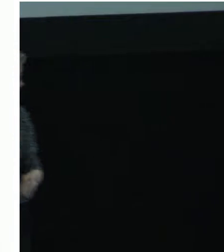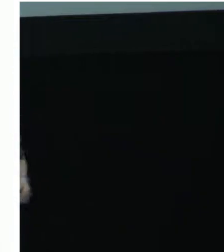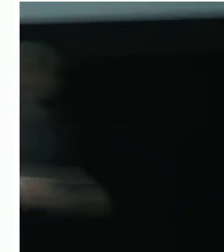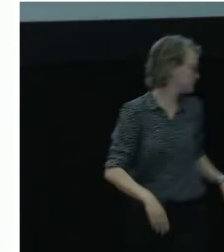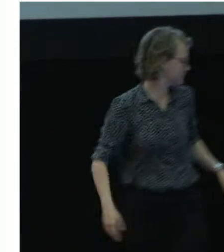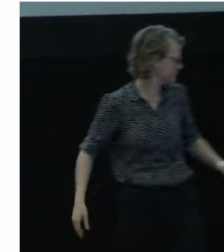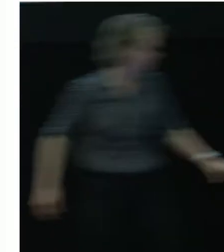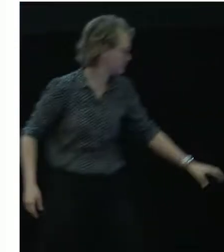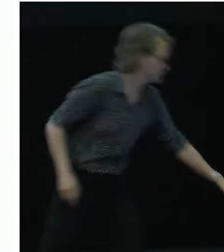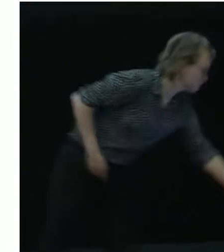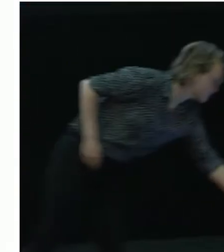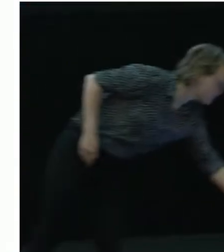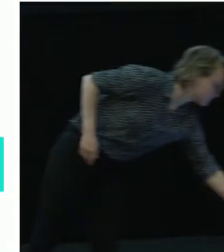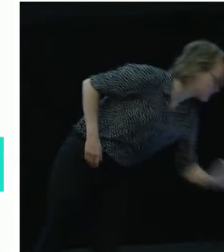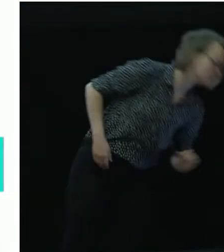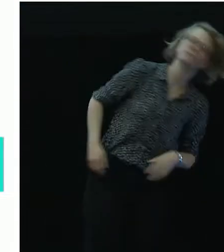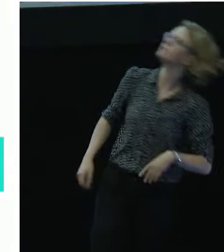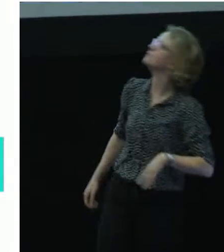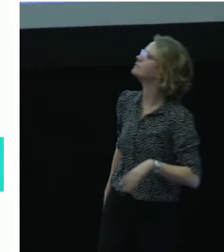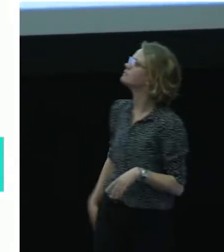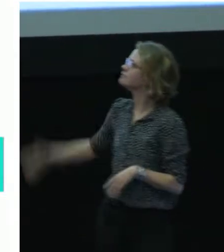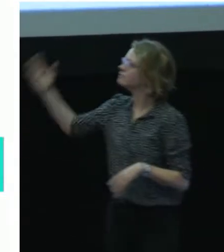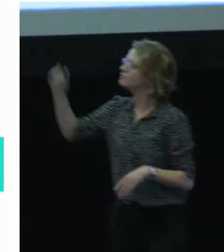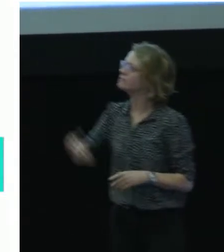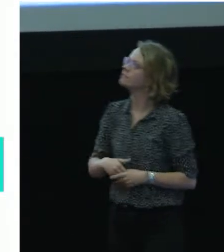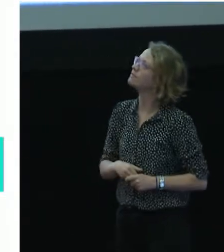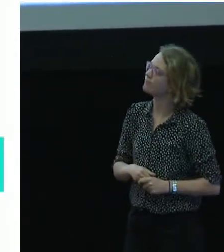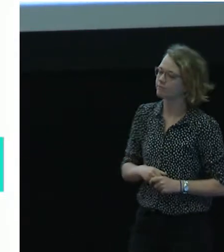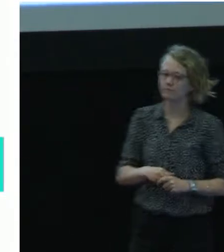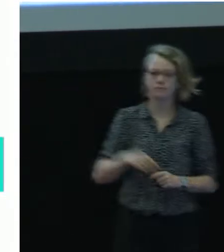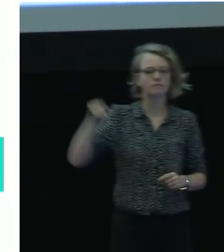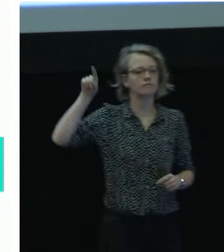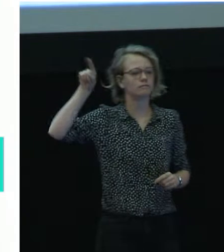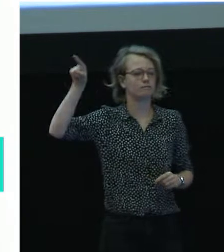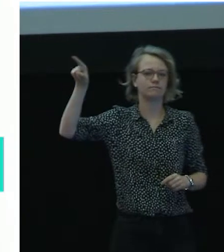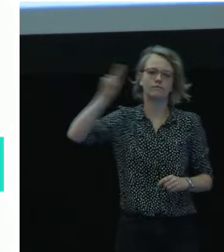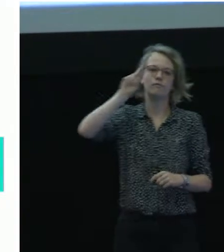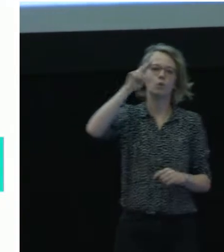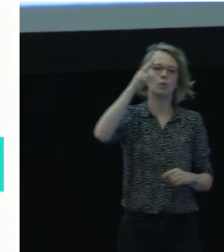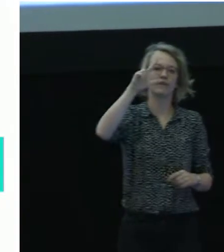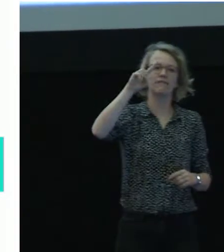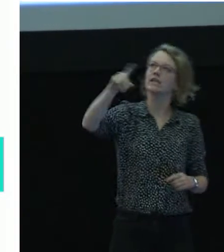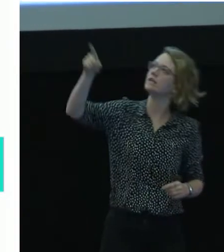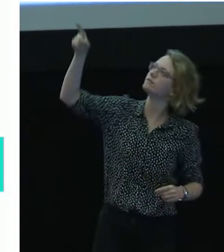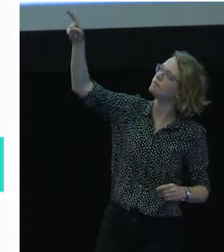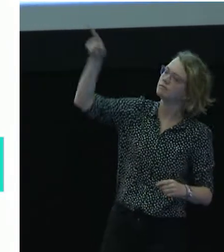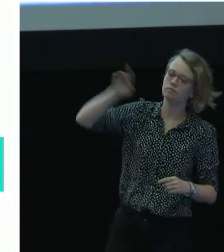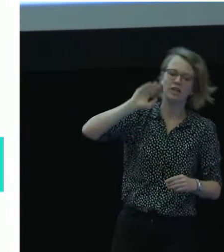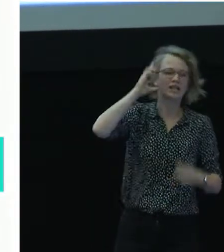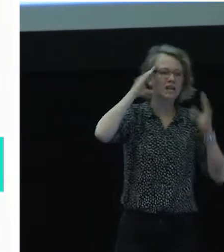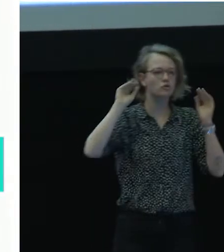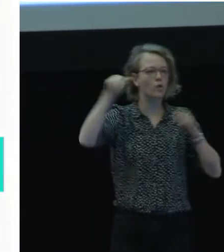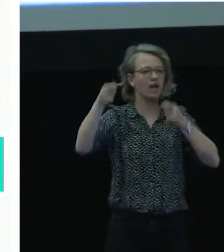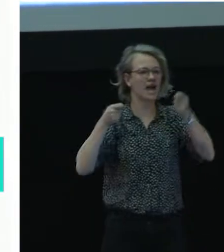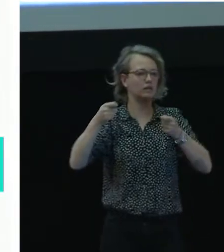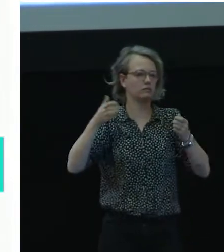not enough. Sometimes I need more hours. So I go through the government and ask them if I can have more hours.